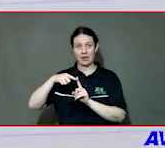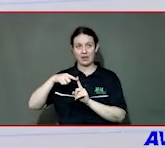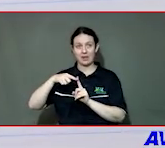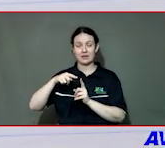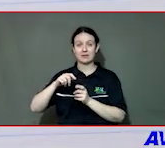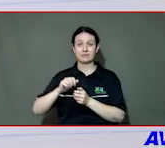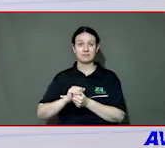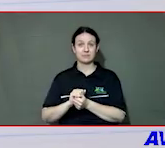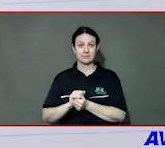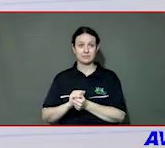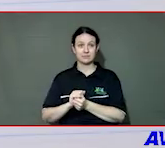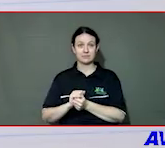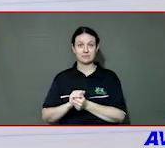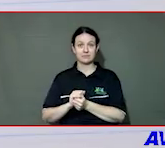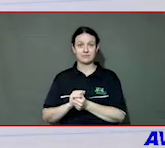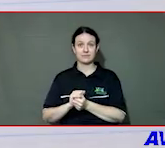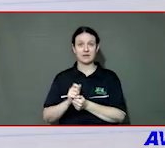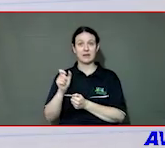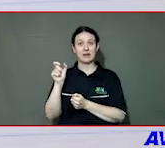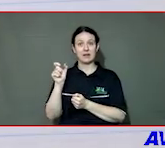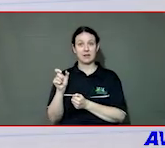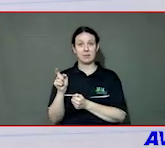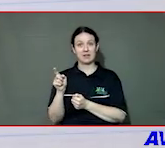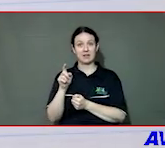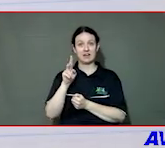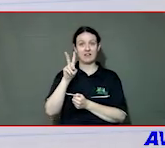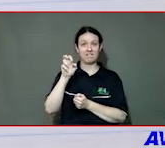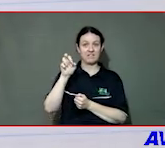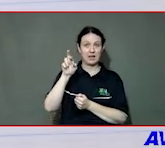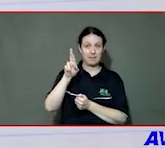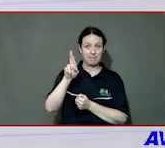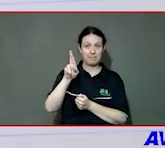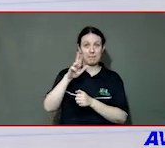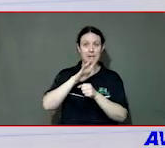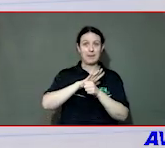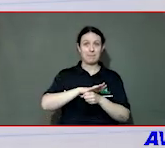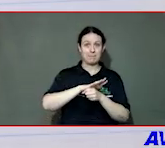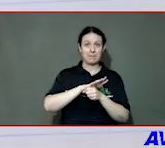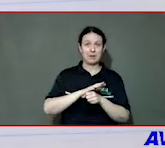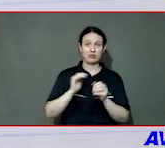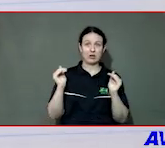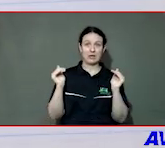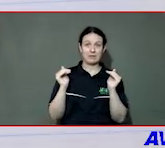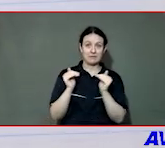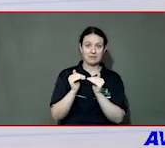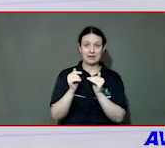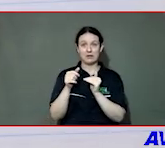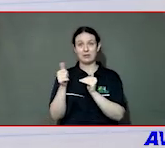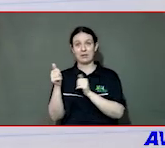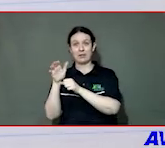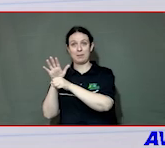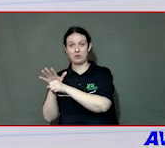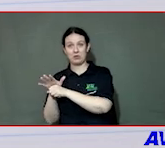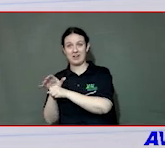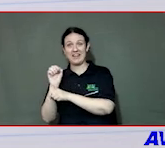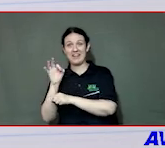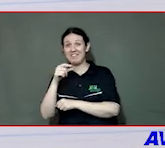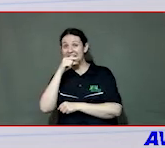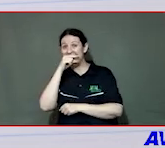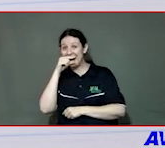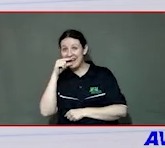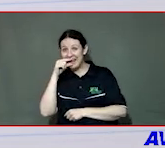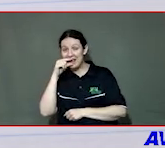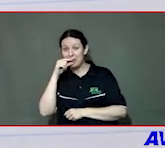When the vapor pressure is equal to the atmospheric pressure. So if you don't start with the words the